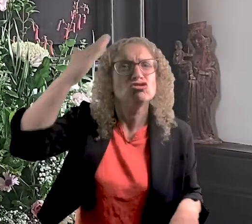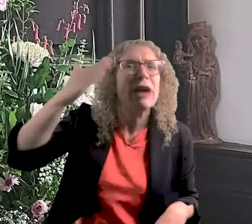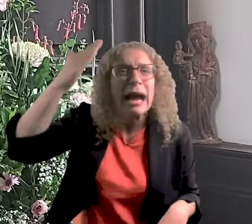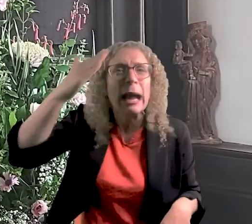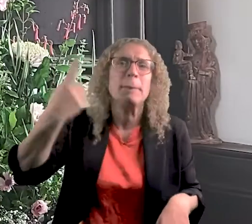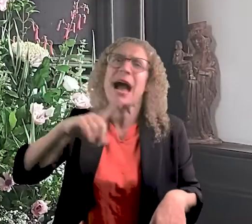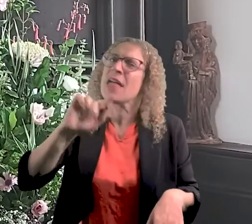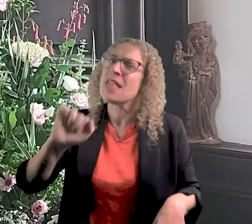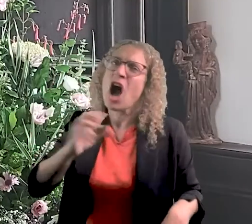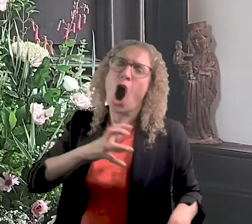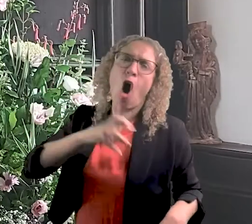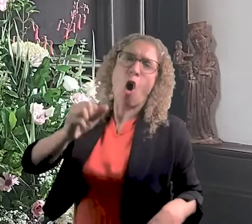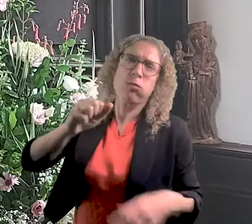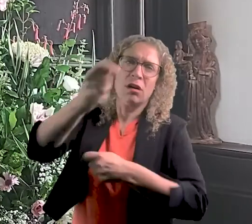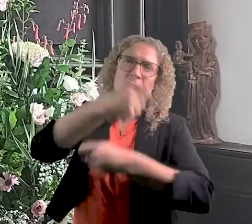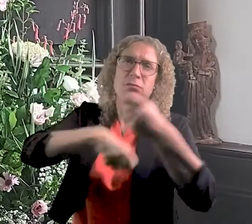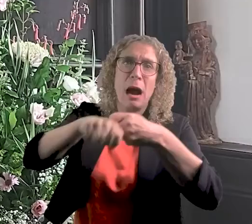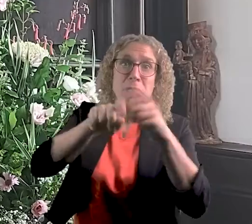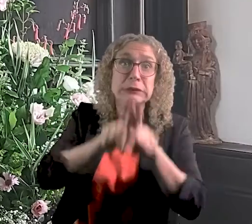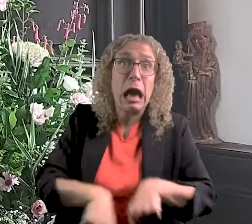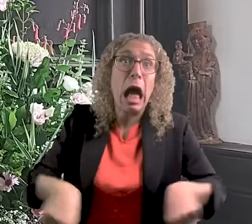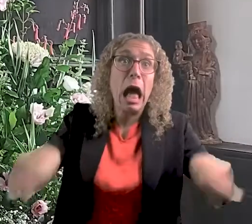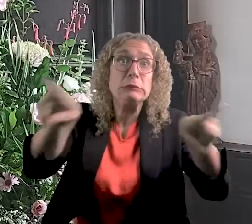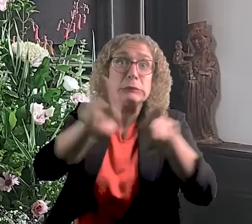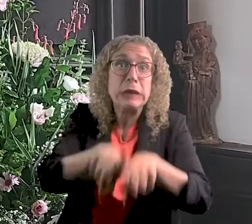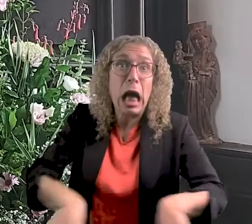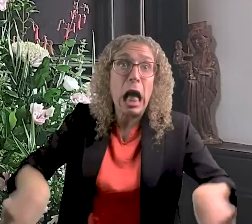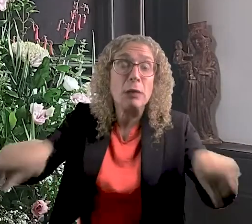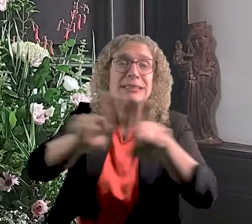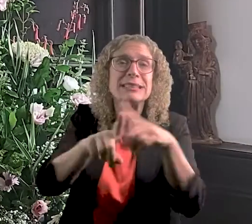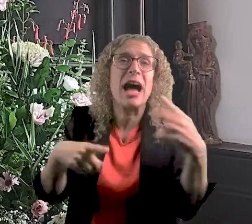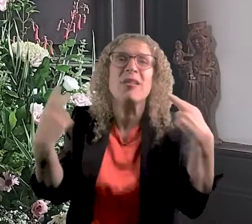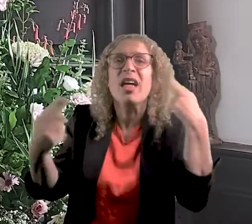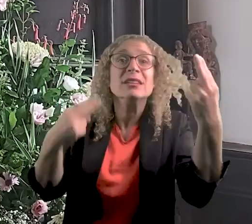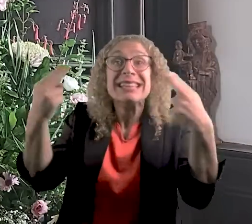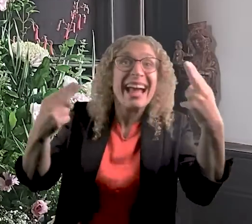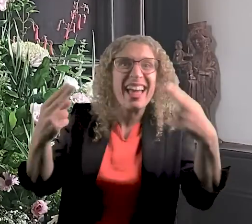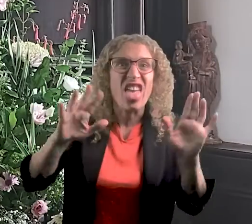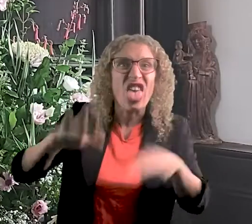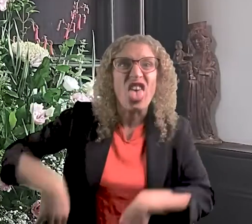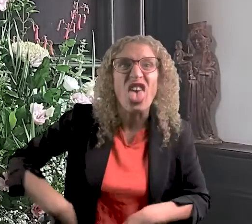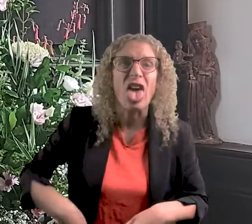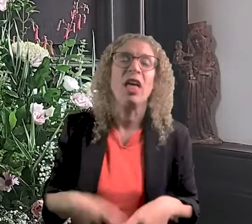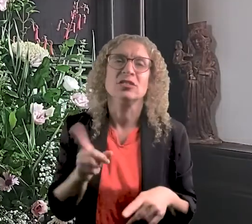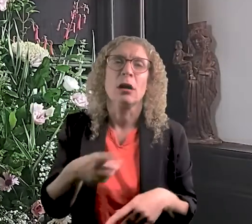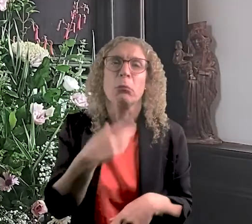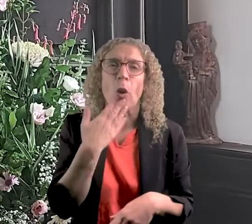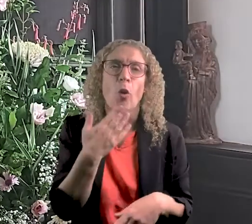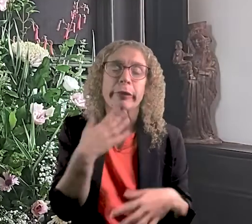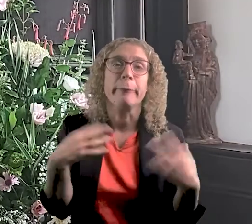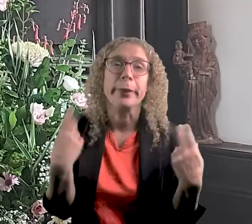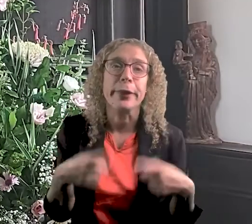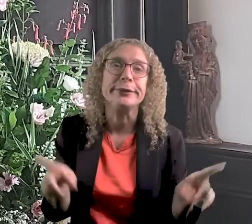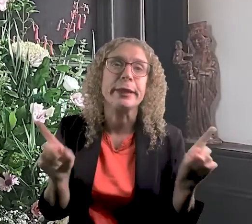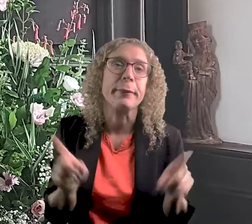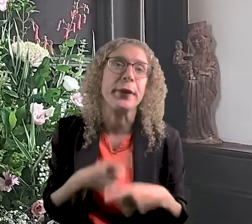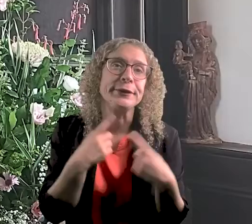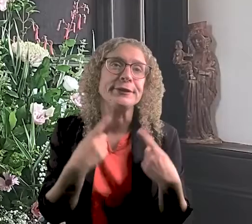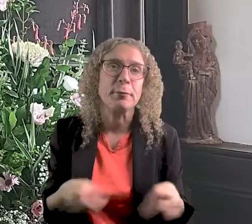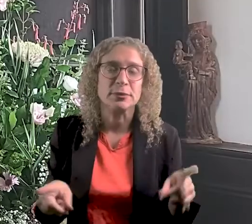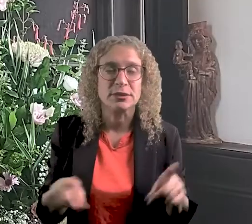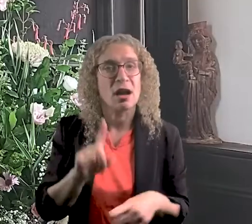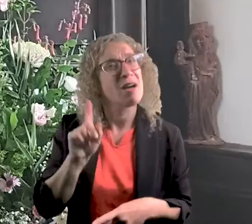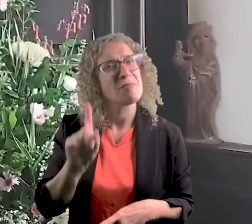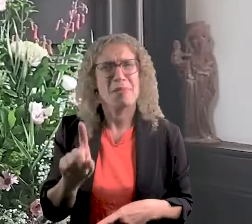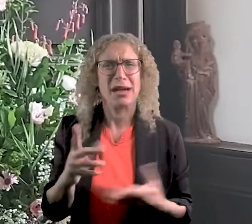squeeze them into a mold in order to create bland one-hit wonders. And who cares if anyone gets hurt on the way? In